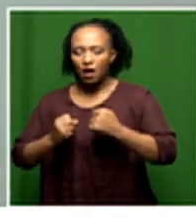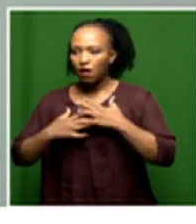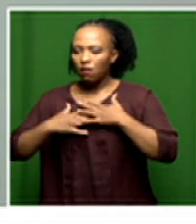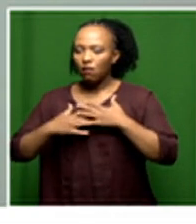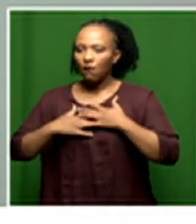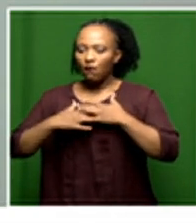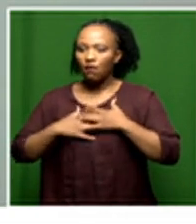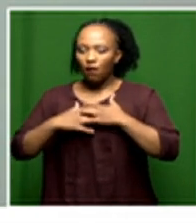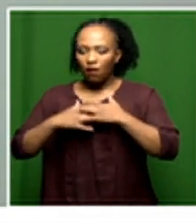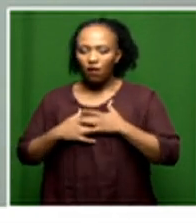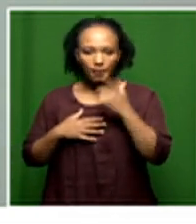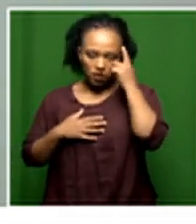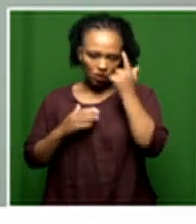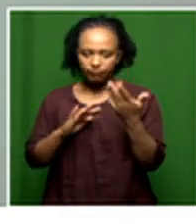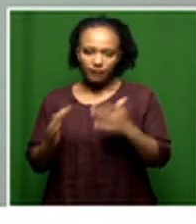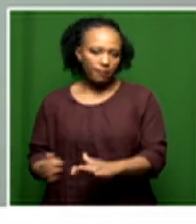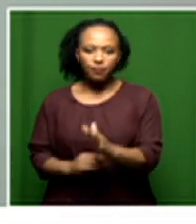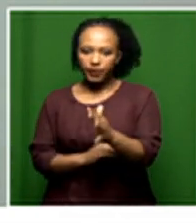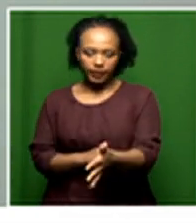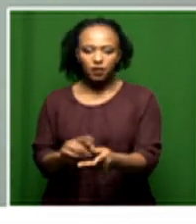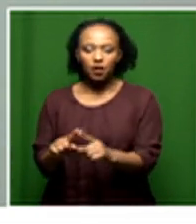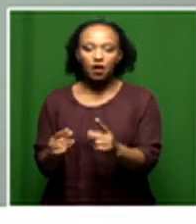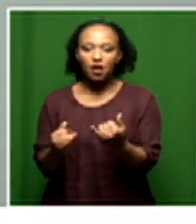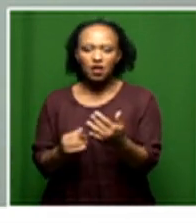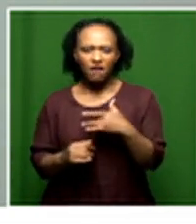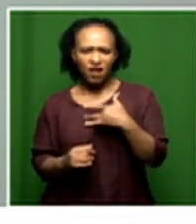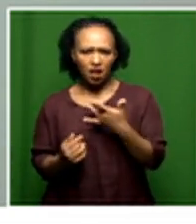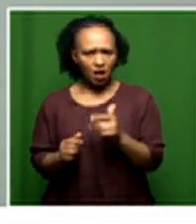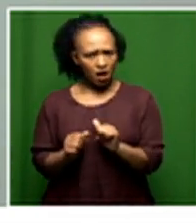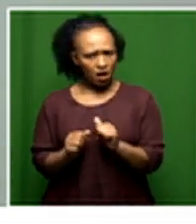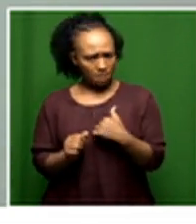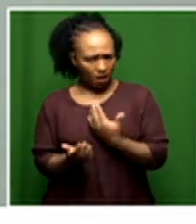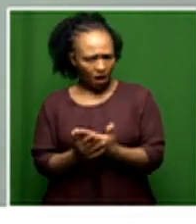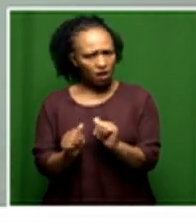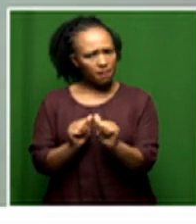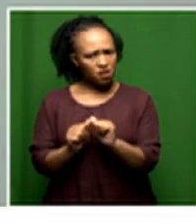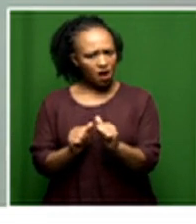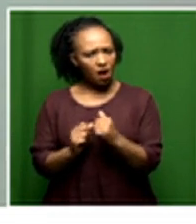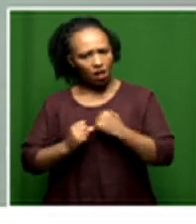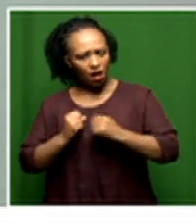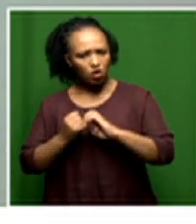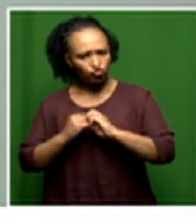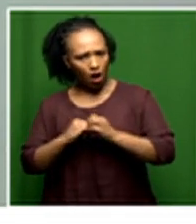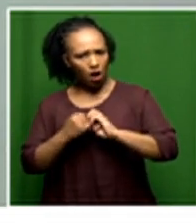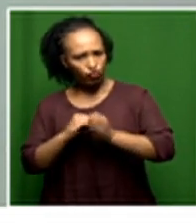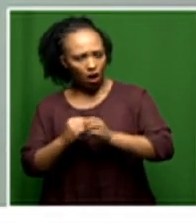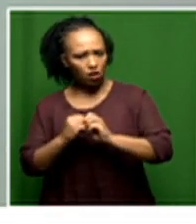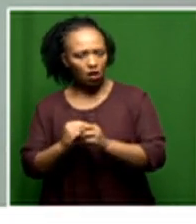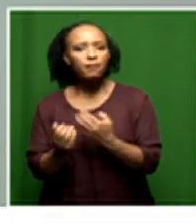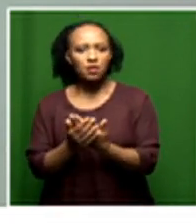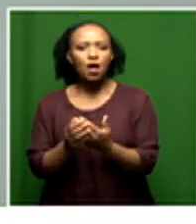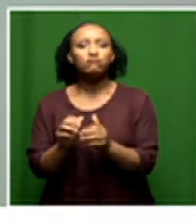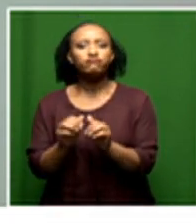die. But I just had this feeling that maybe I could do better. And if I kept on trying, perhaps it would get